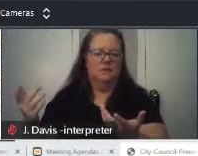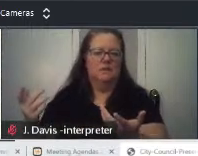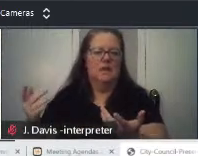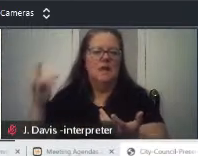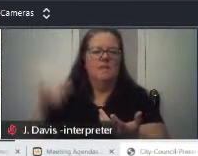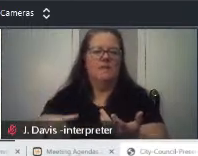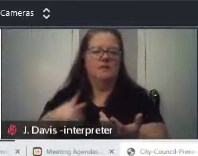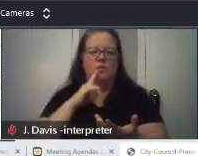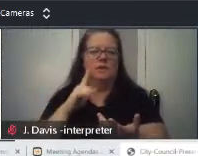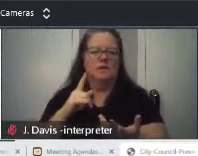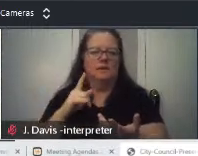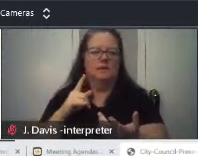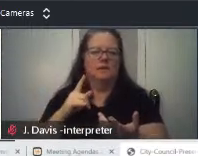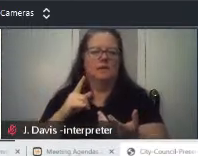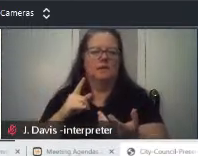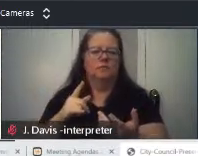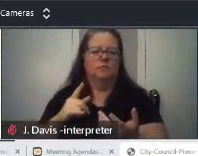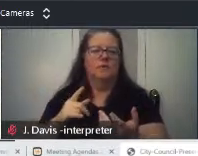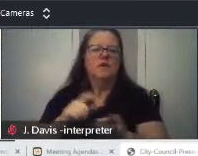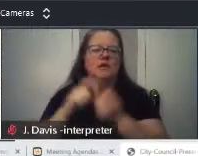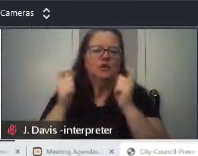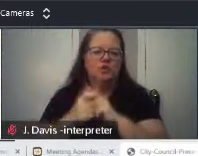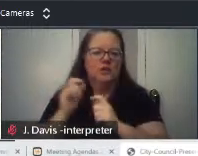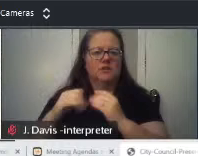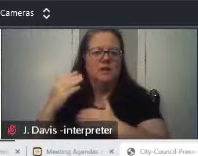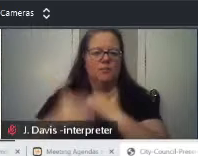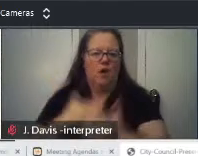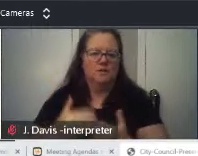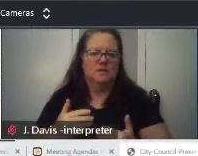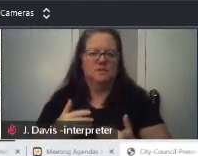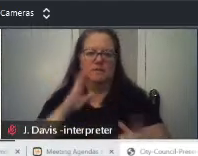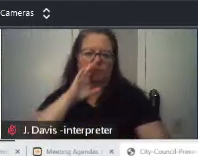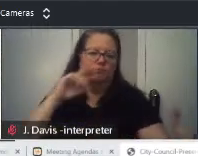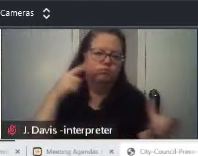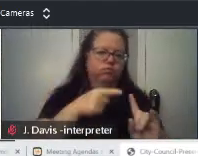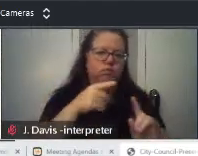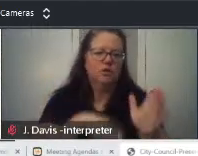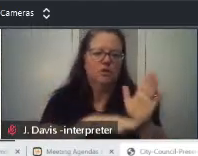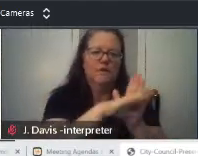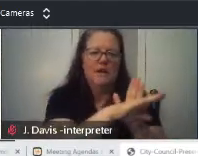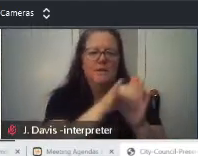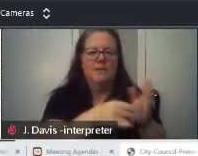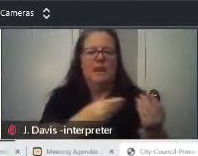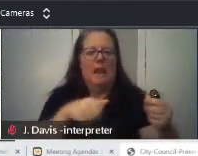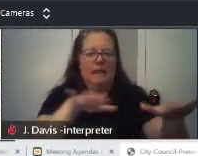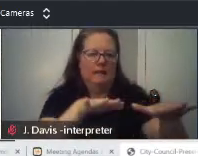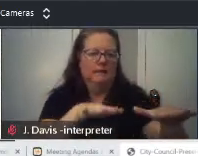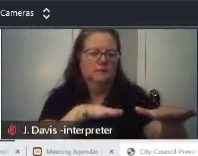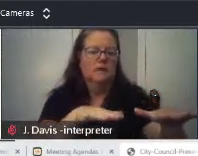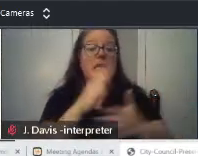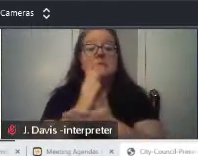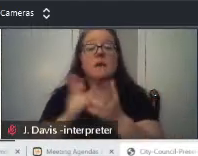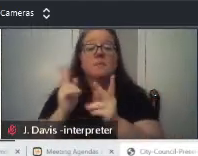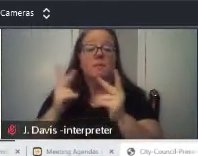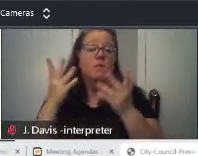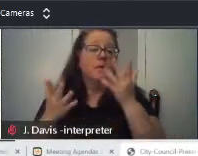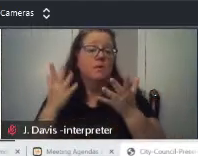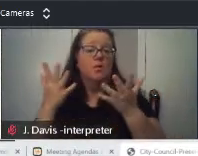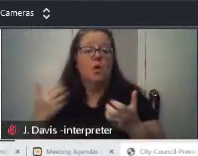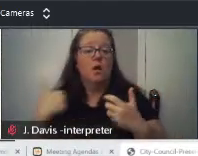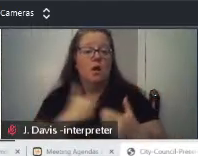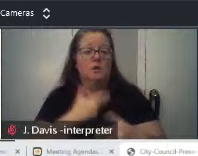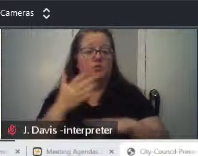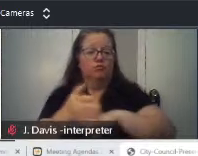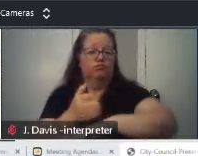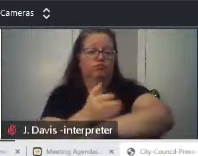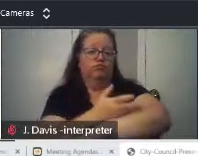that process and gets you right to the development piece. And as you said, some people may want us to do some remediation on this project,